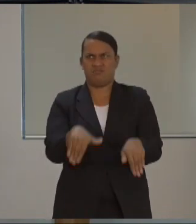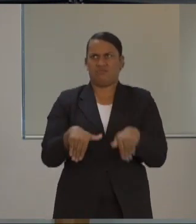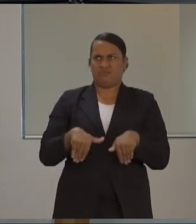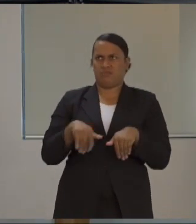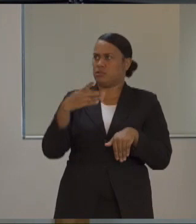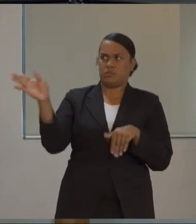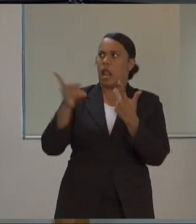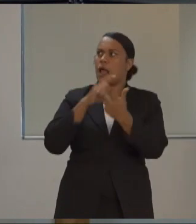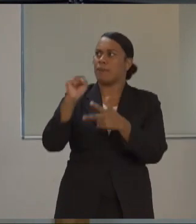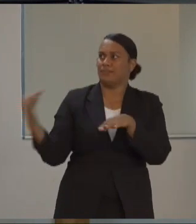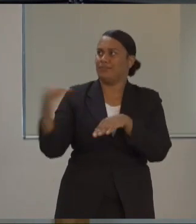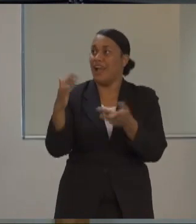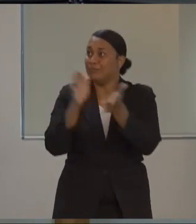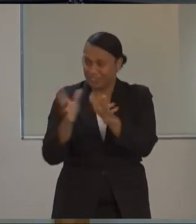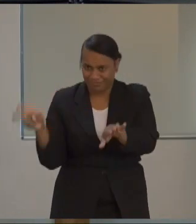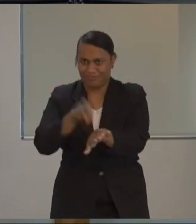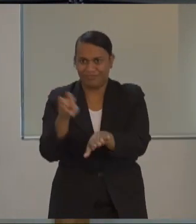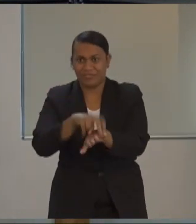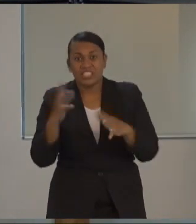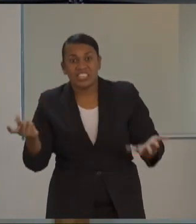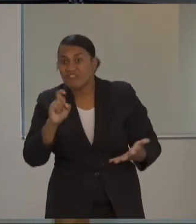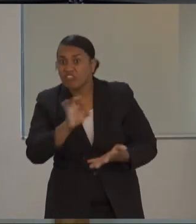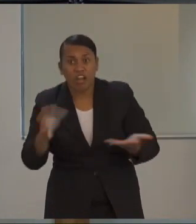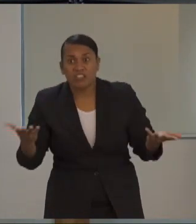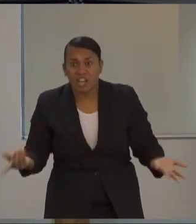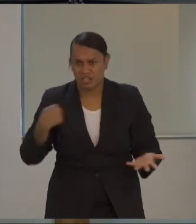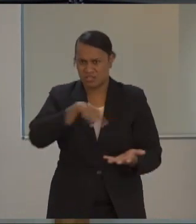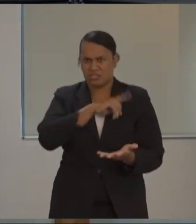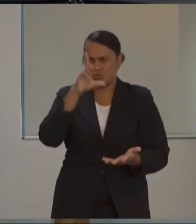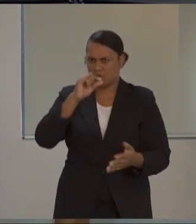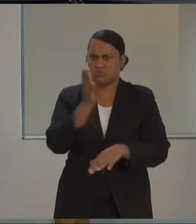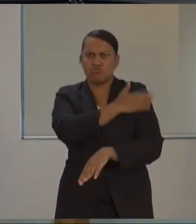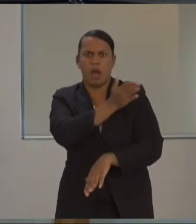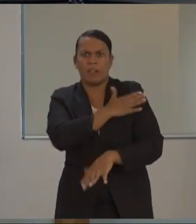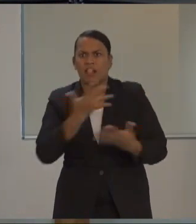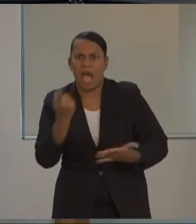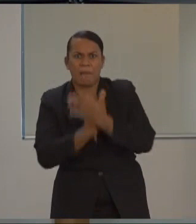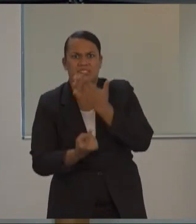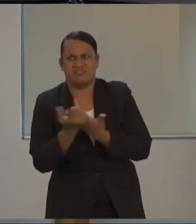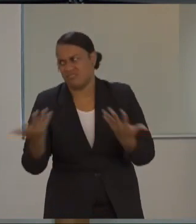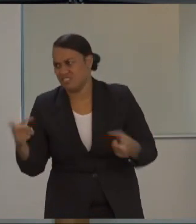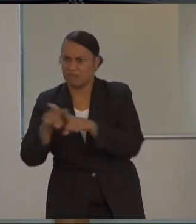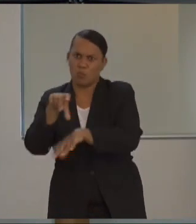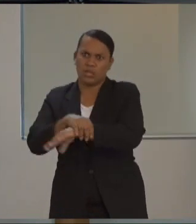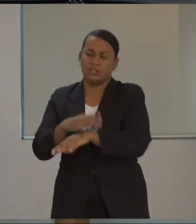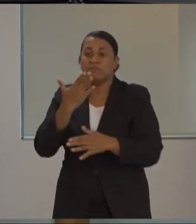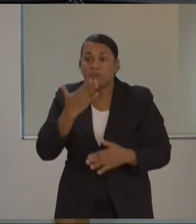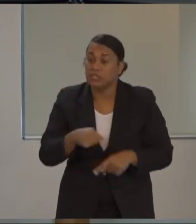Otherwise, we'll be stretched way beyond our capabilities to deal with these issues. So please stay at